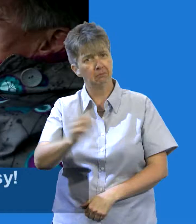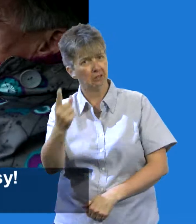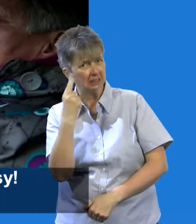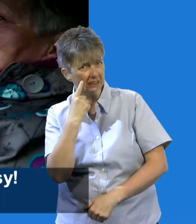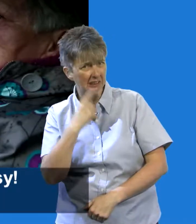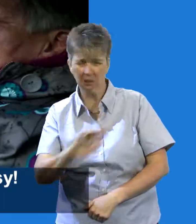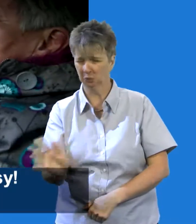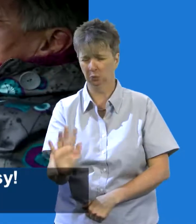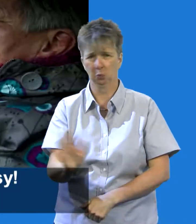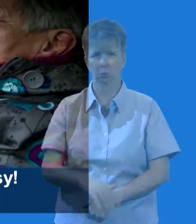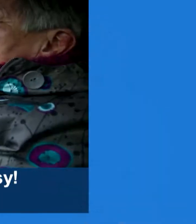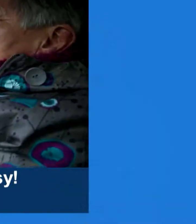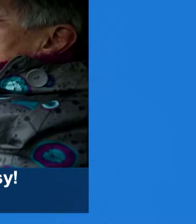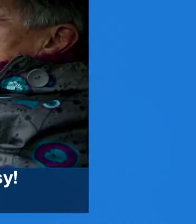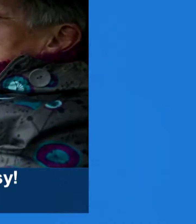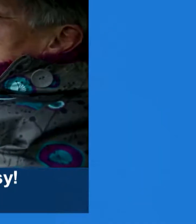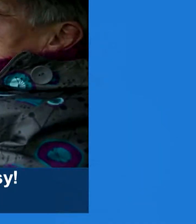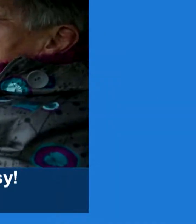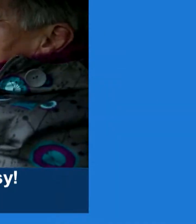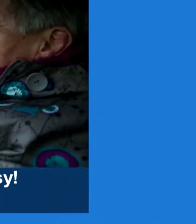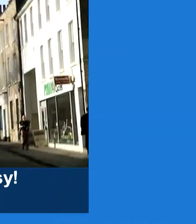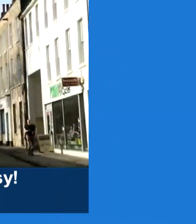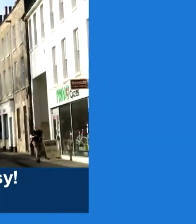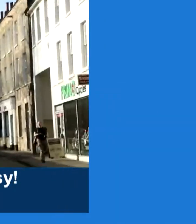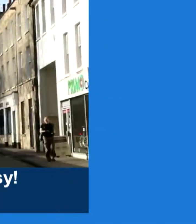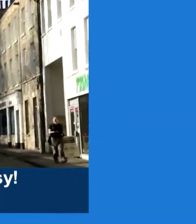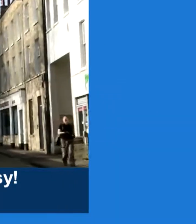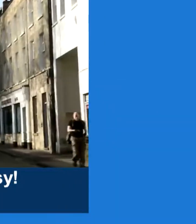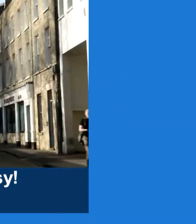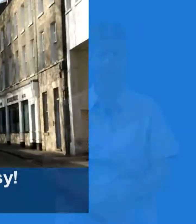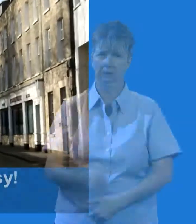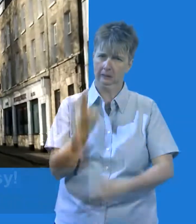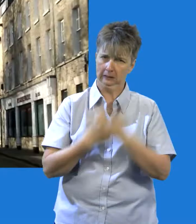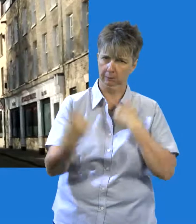But that hasn't been so easy.